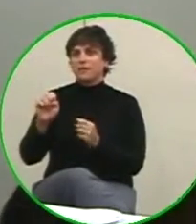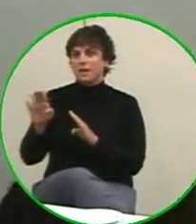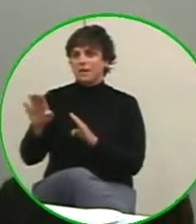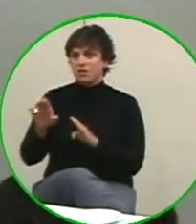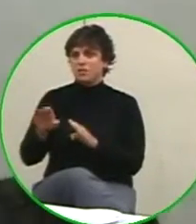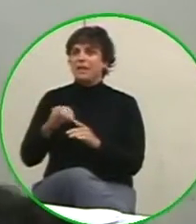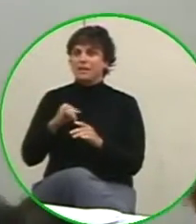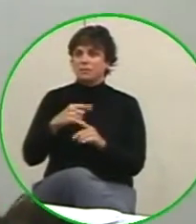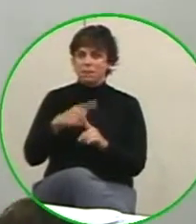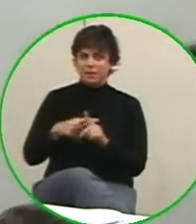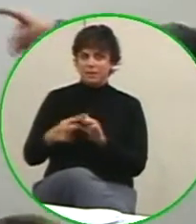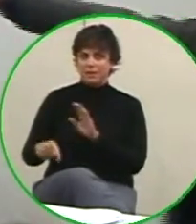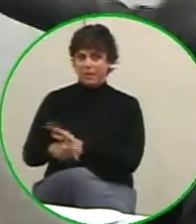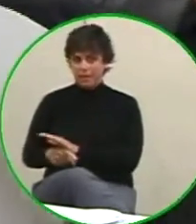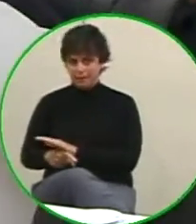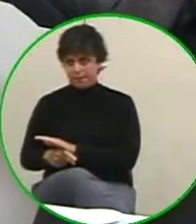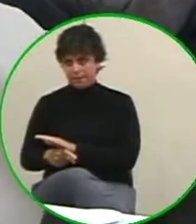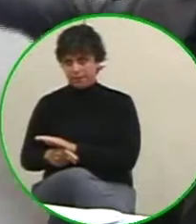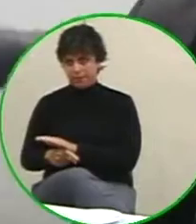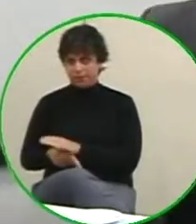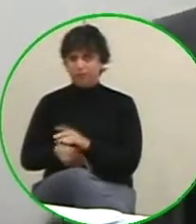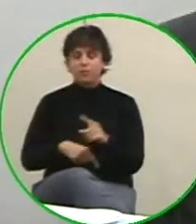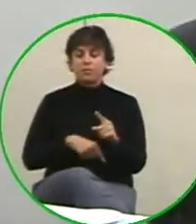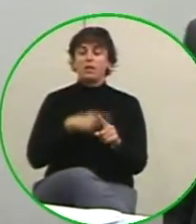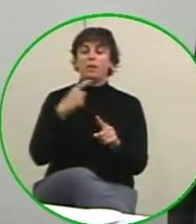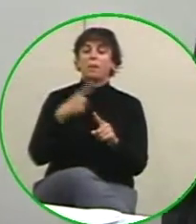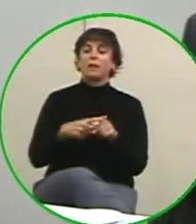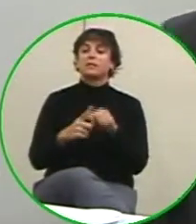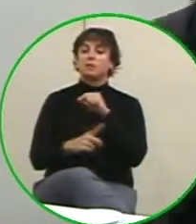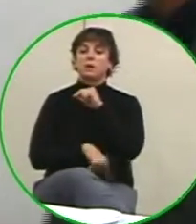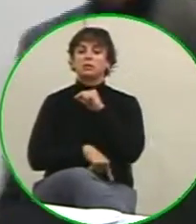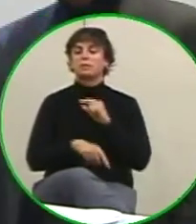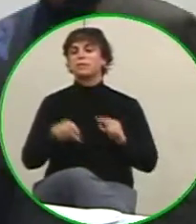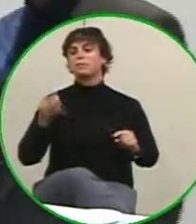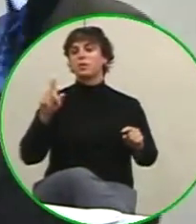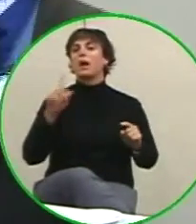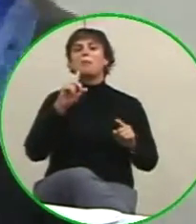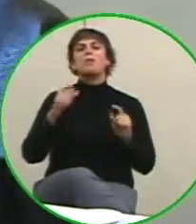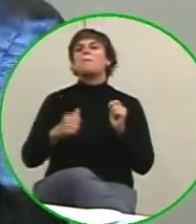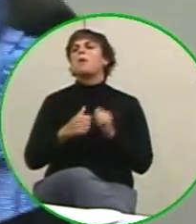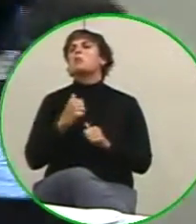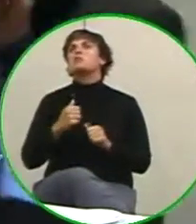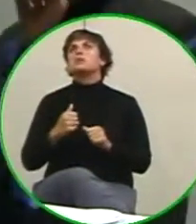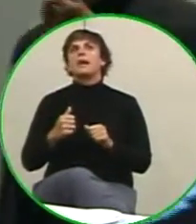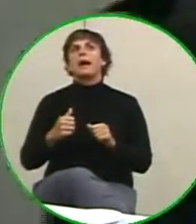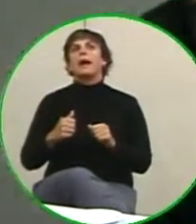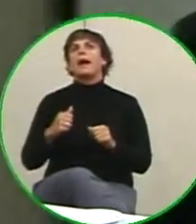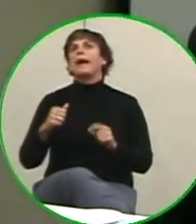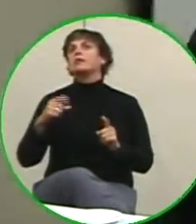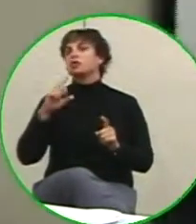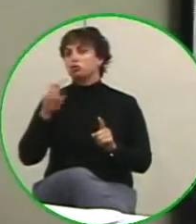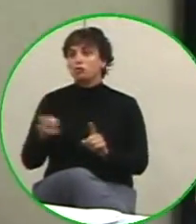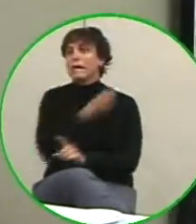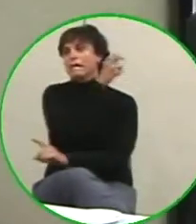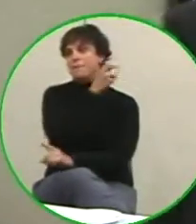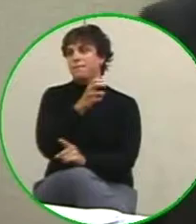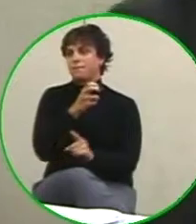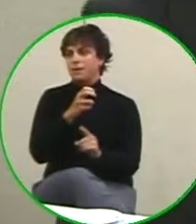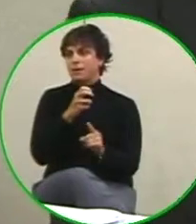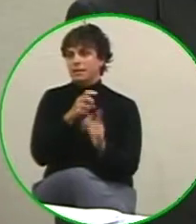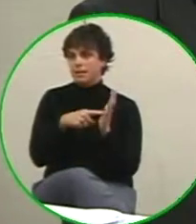Positive and negative. Positive punishment. I'm going to use the most extreme example, and I'm going to